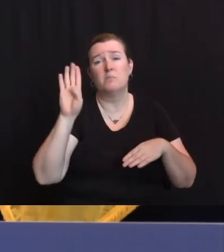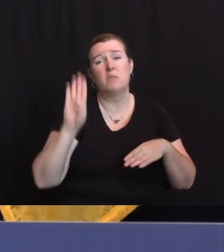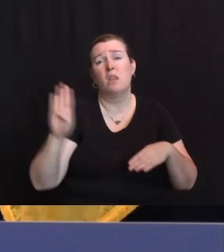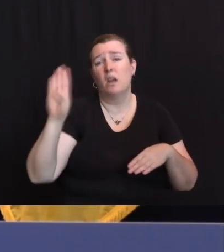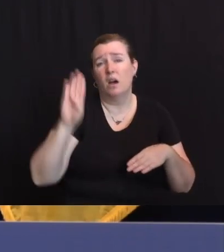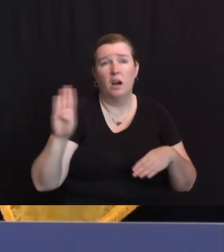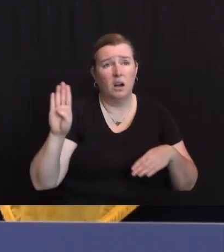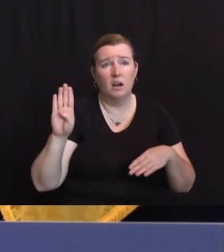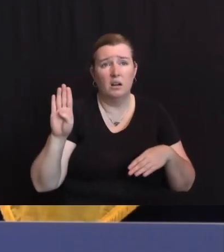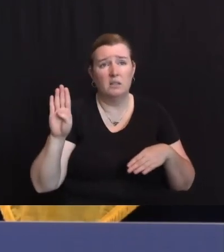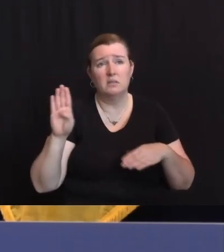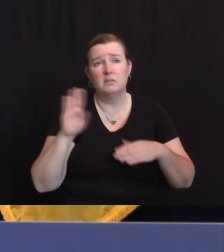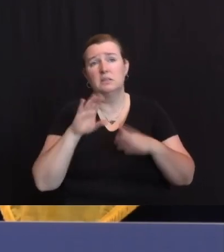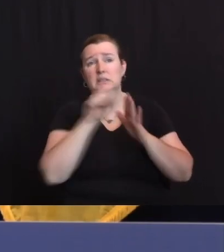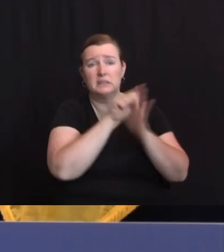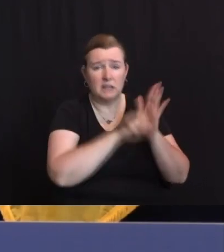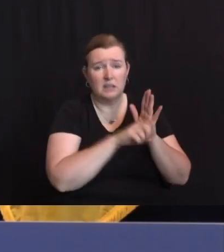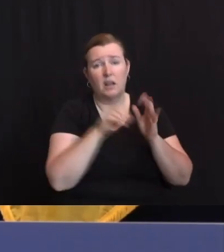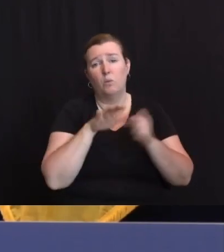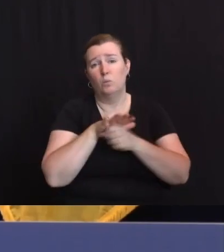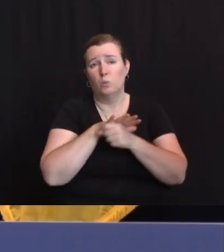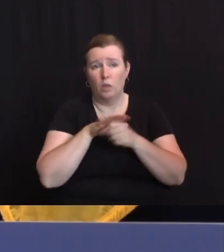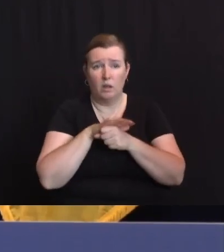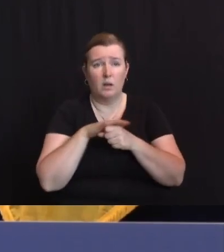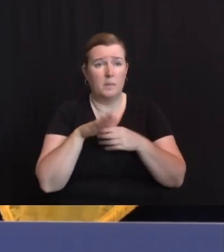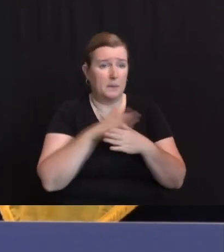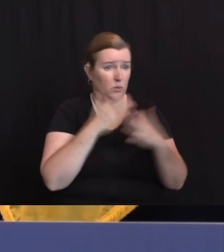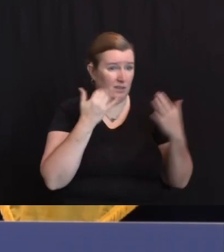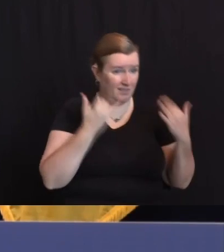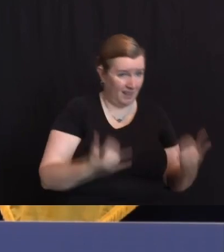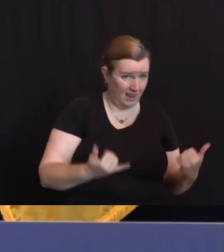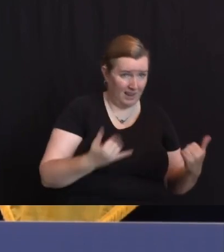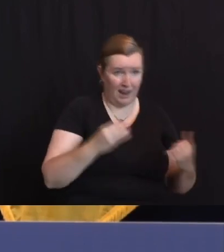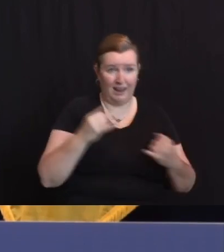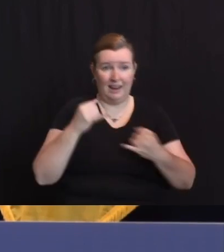and the end of the calendar year 2021.